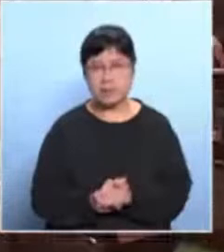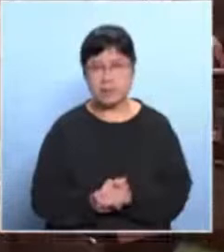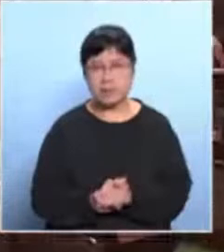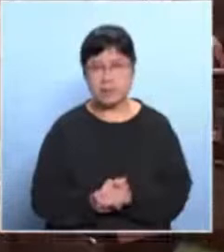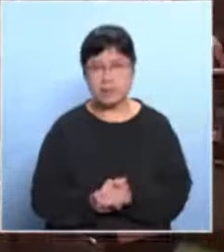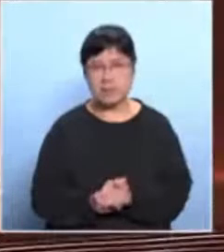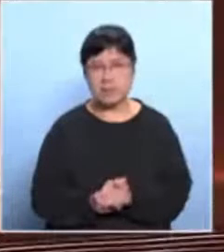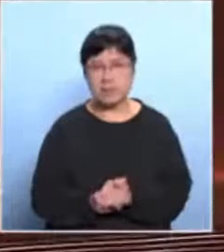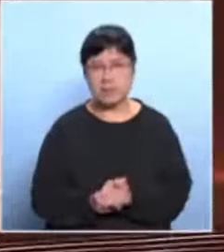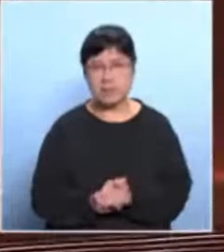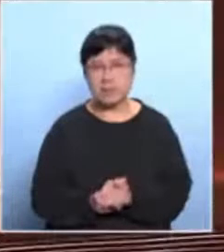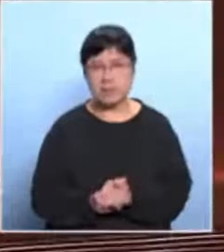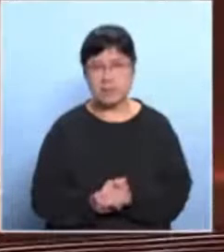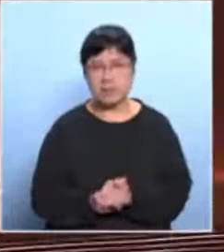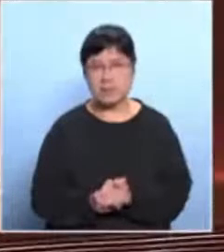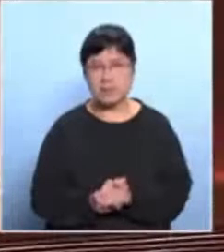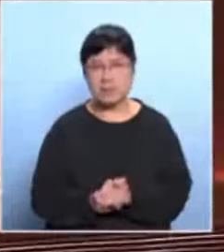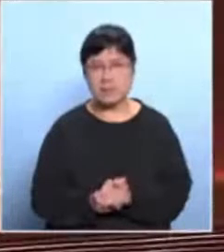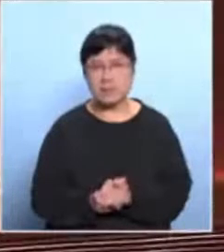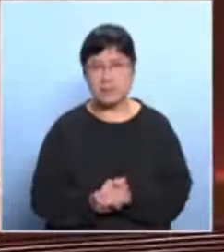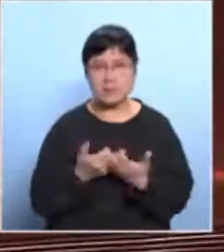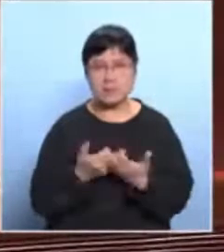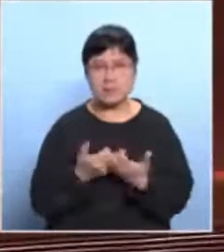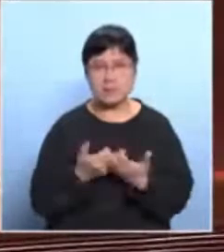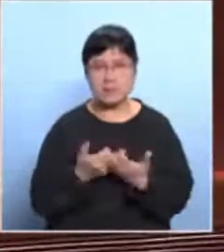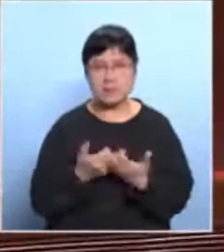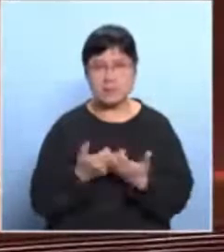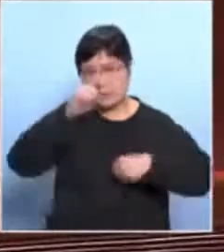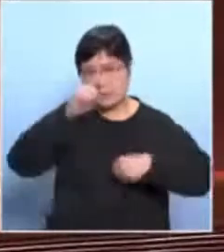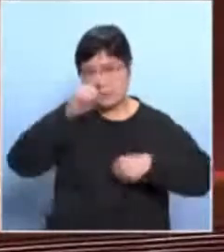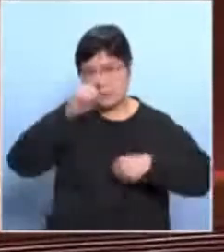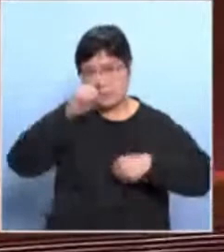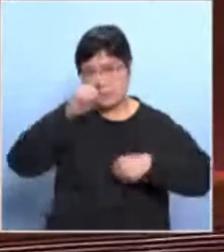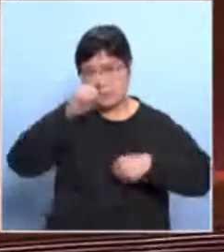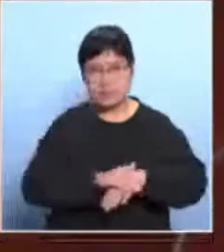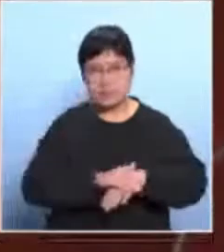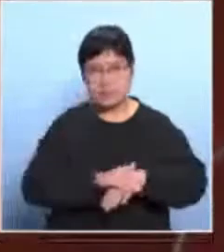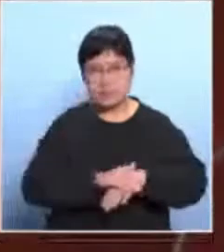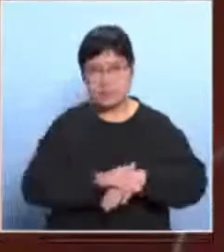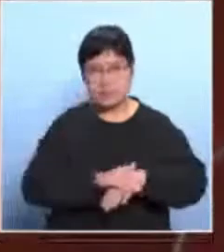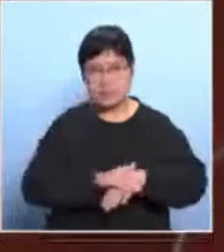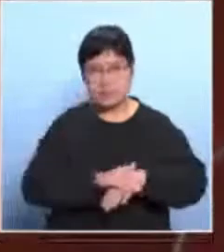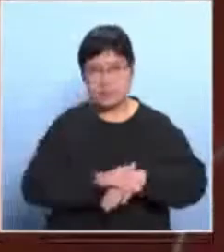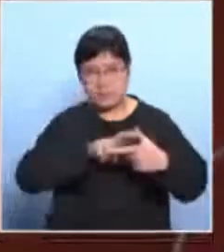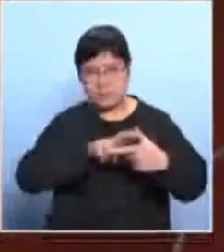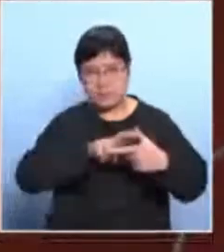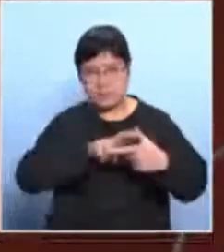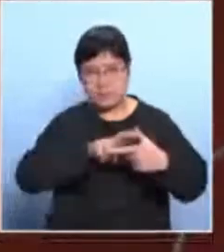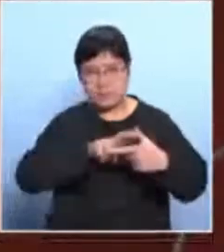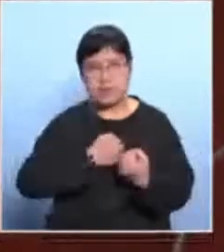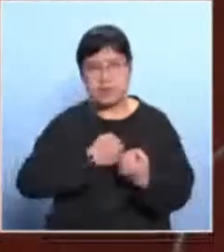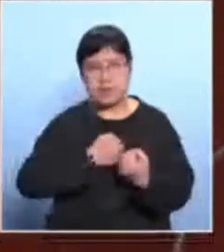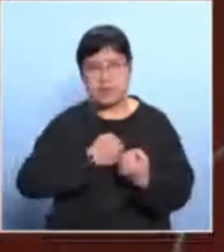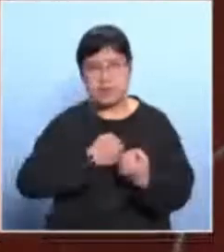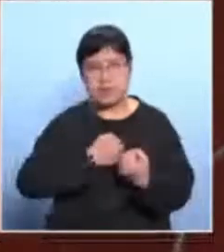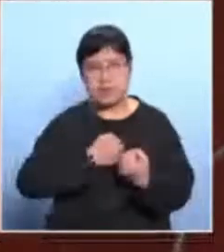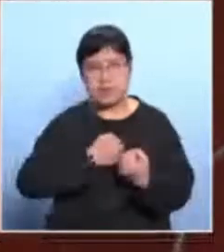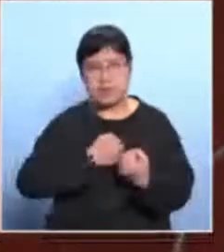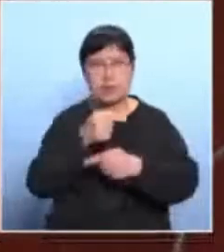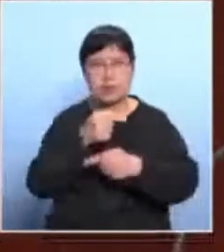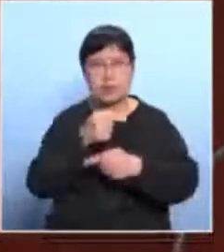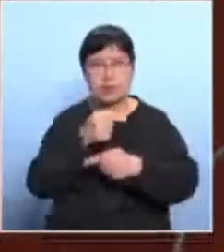Digital healthcare record. The government will roll out the eHealth Plus to build a comprehensive